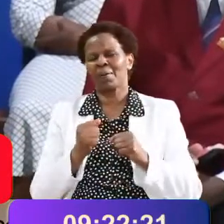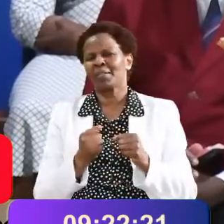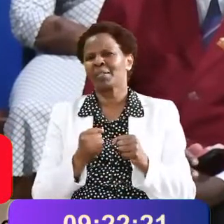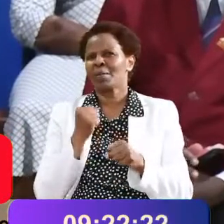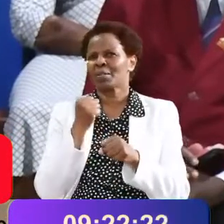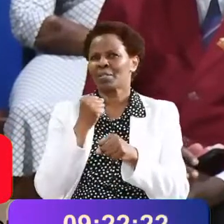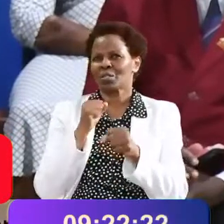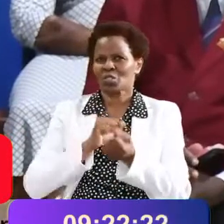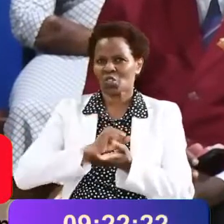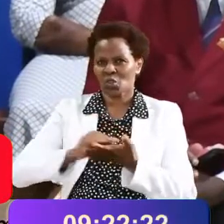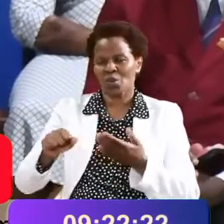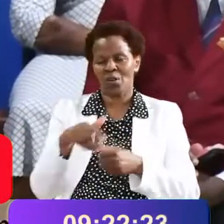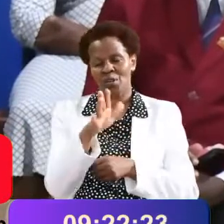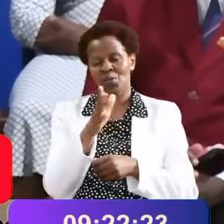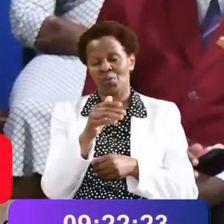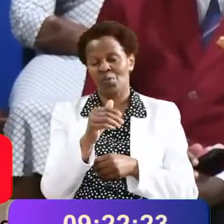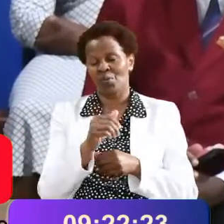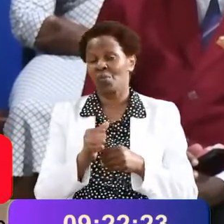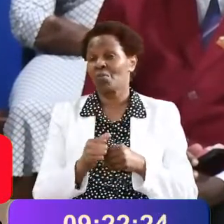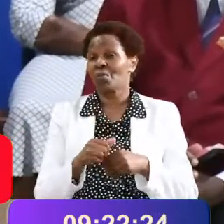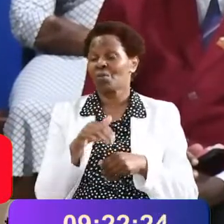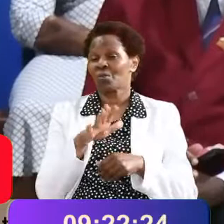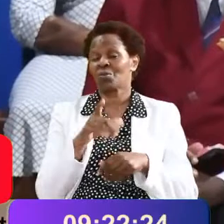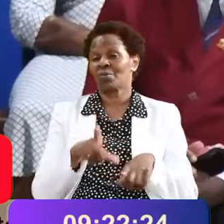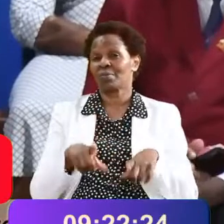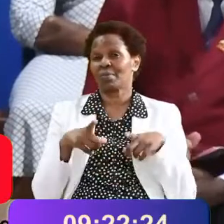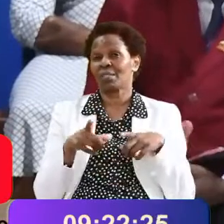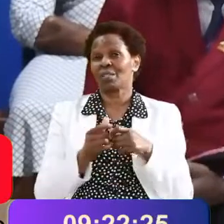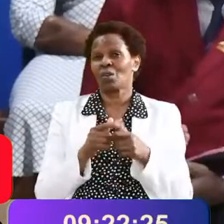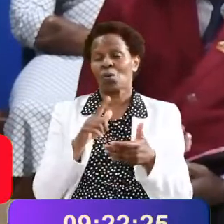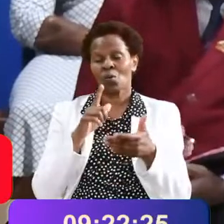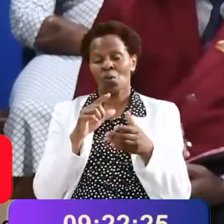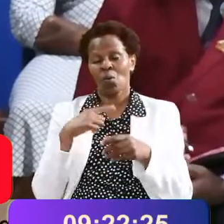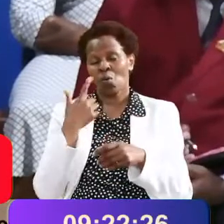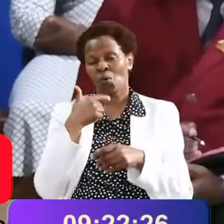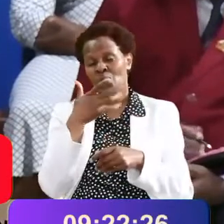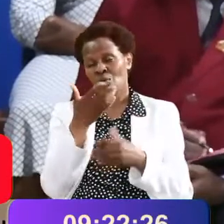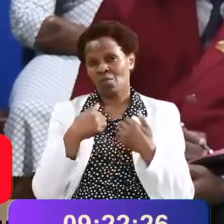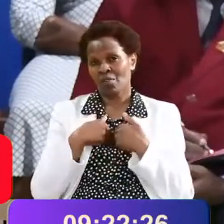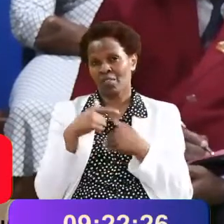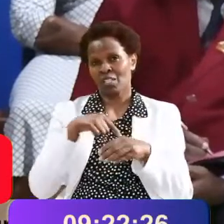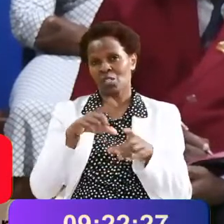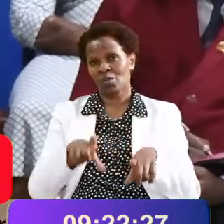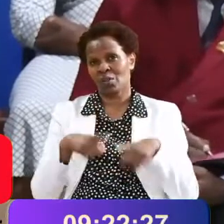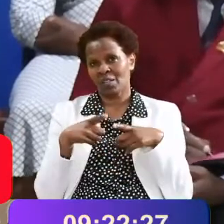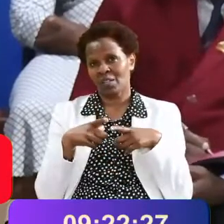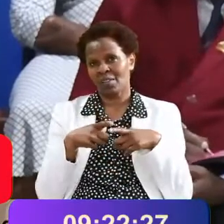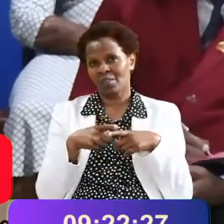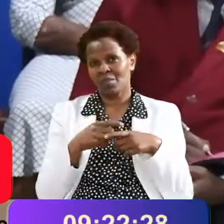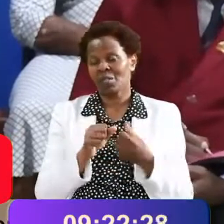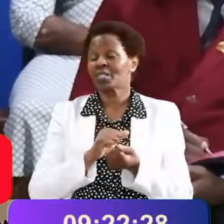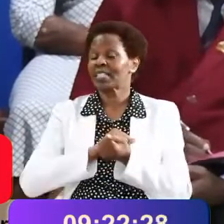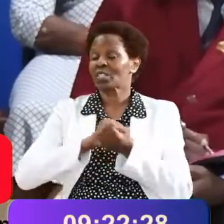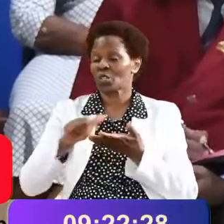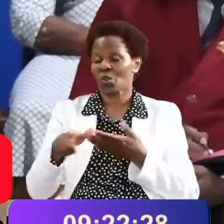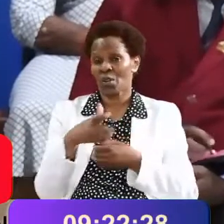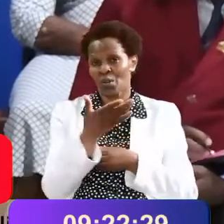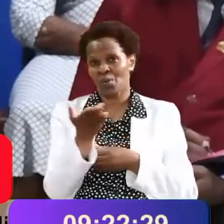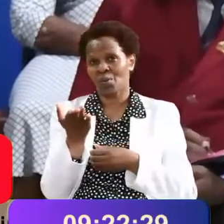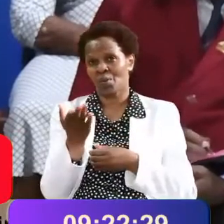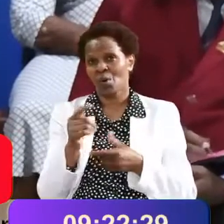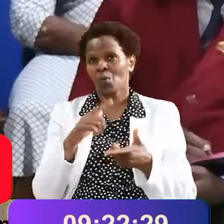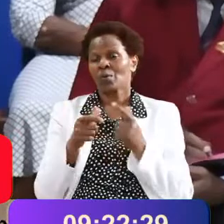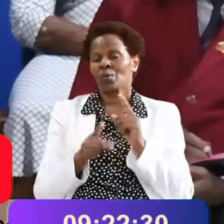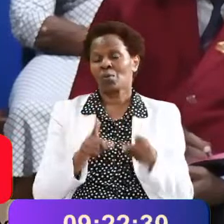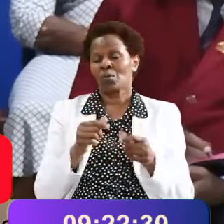habits. And therefore, the company that you keep, you are going to develop the character of the company that you keep. And therefore, when we walk